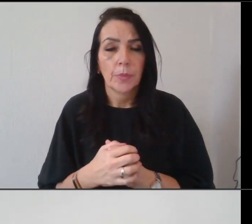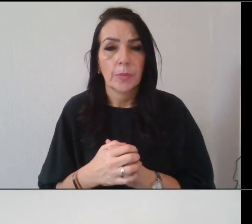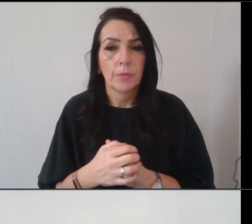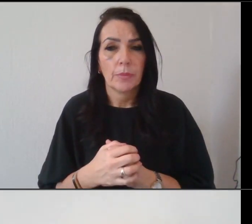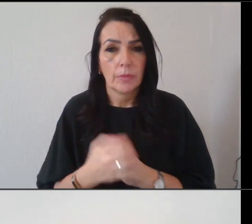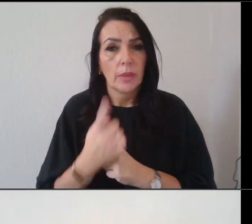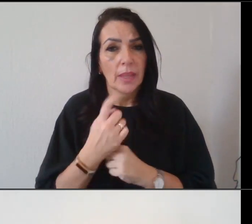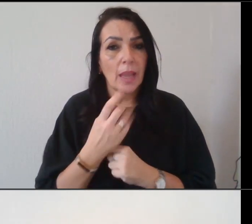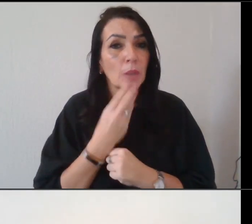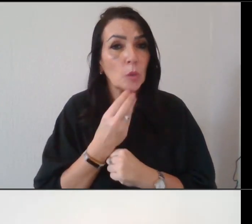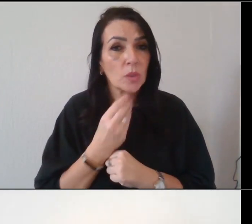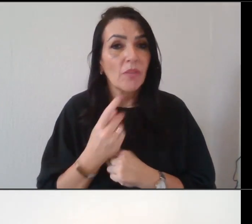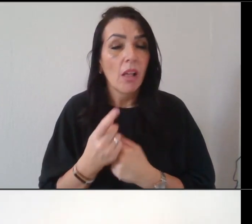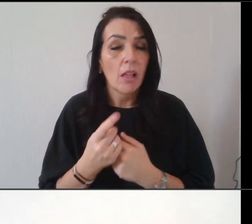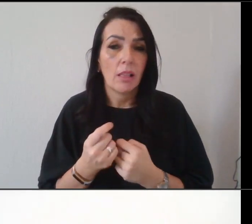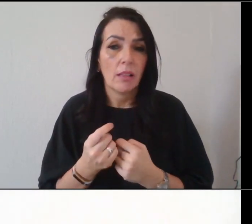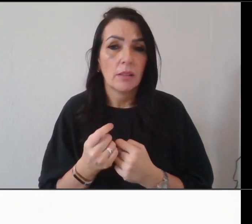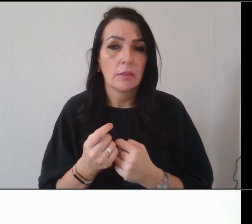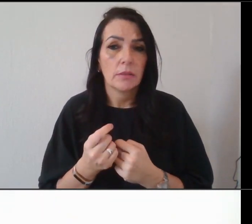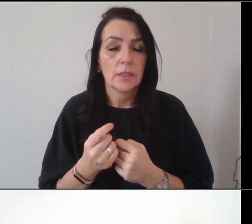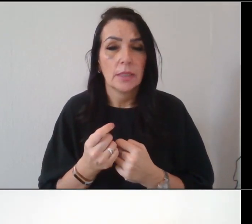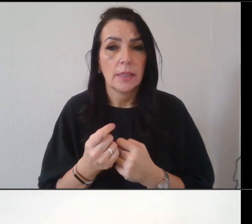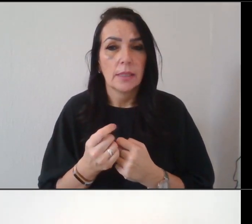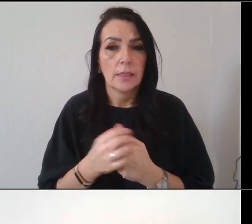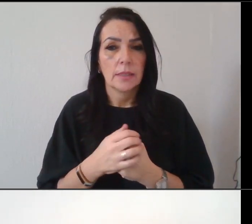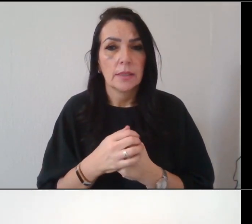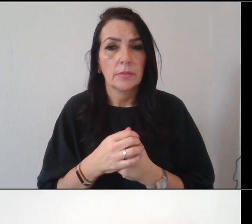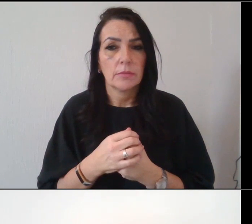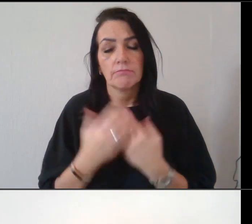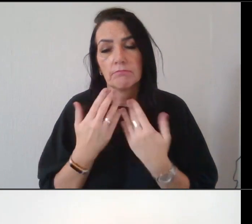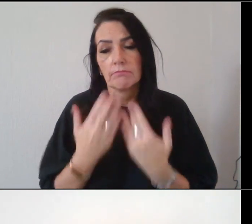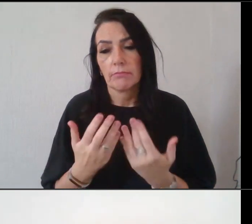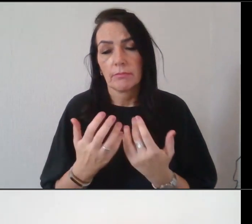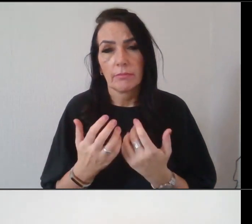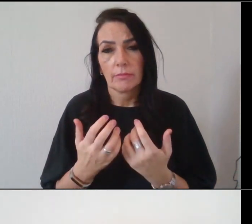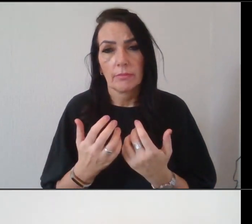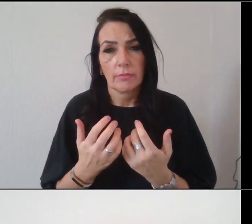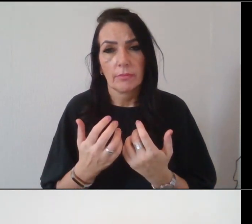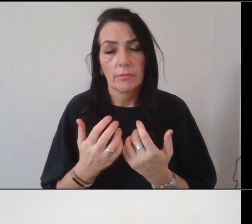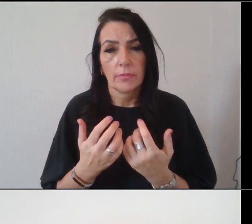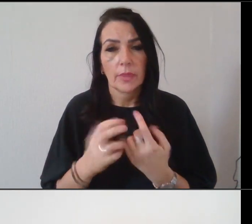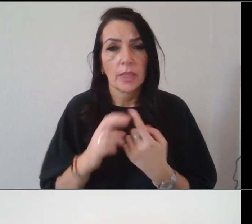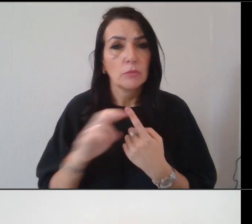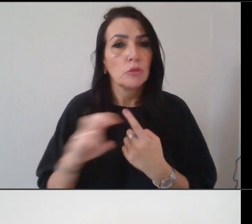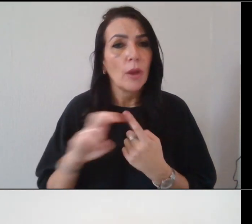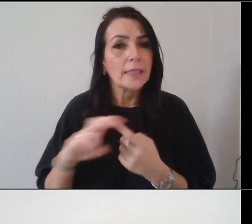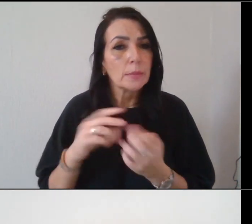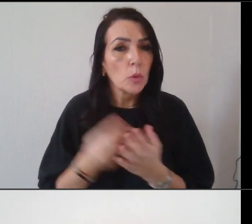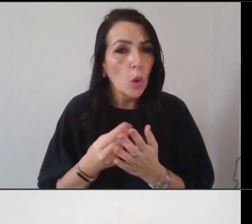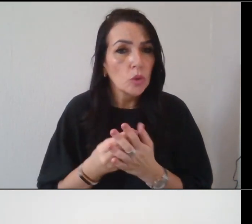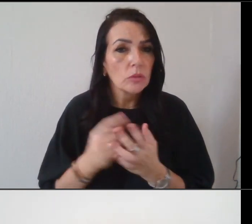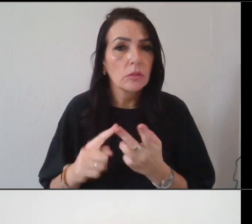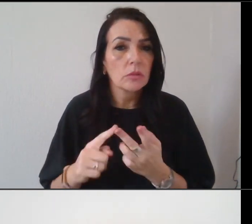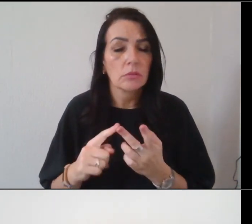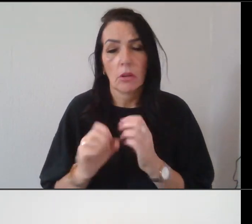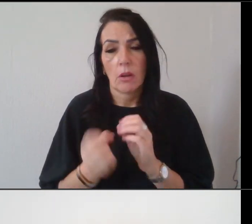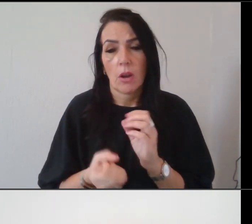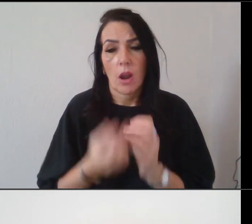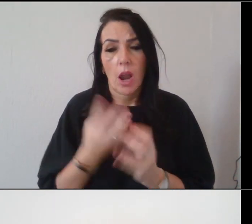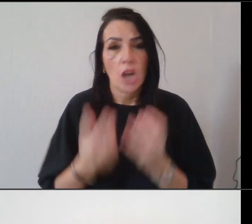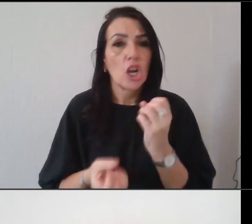for say if I don't know, if transport costs and carbon emissions can